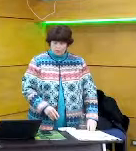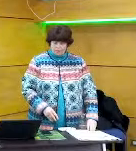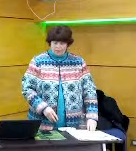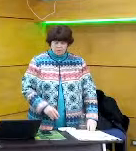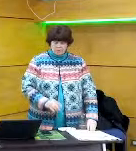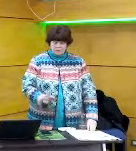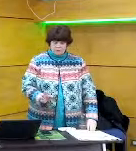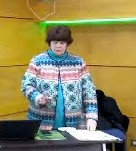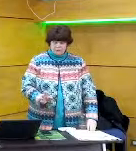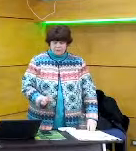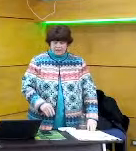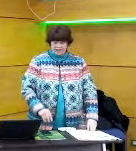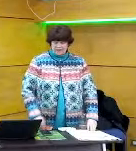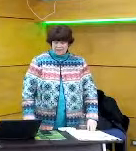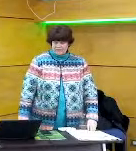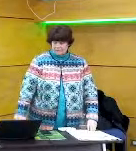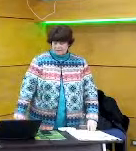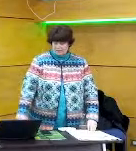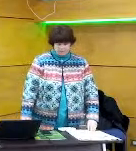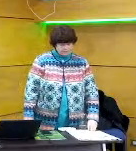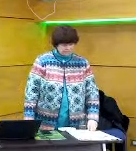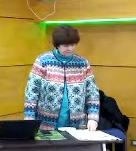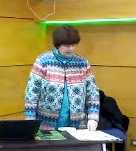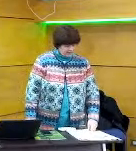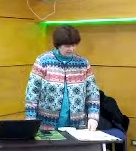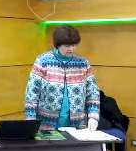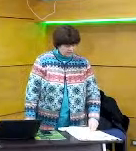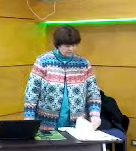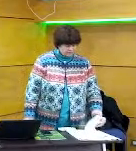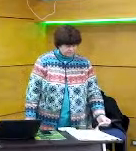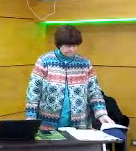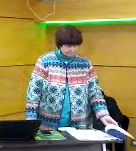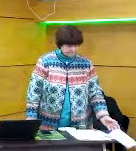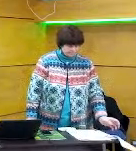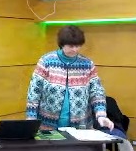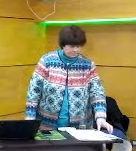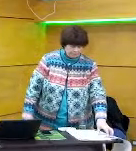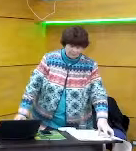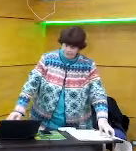There's no problem in doing that at that age level.